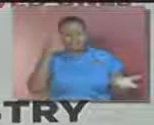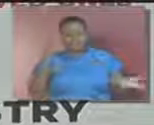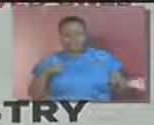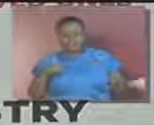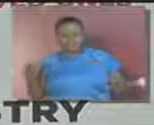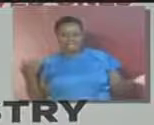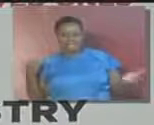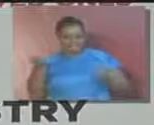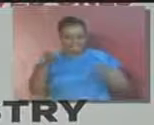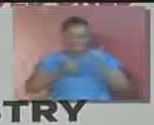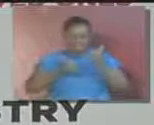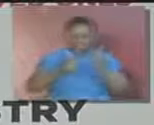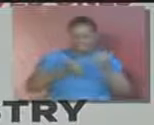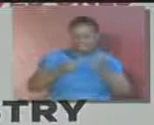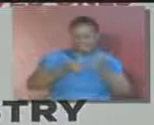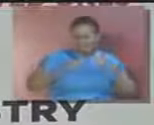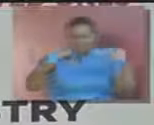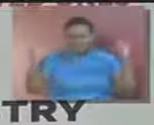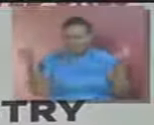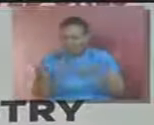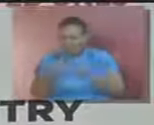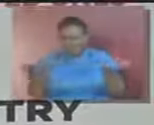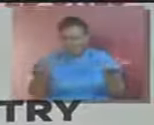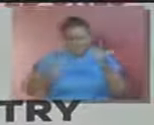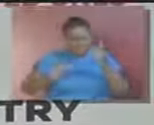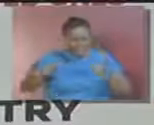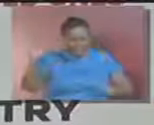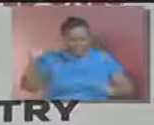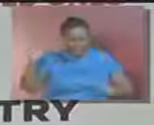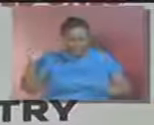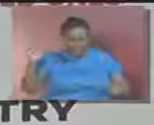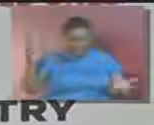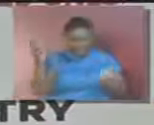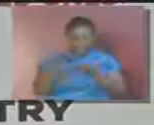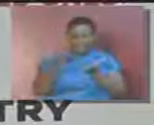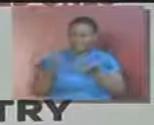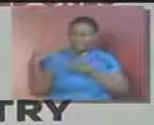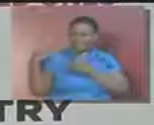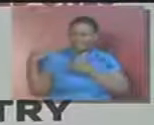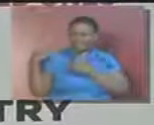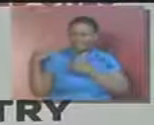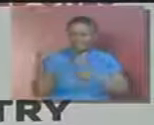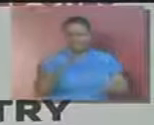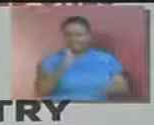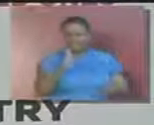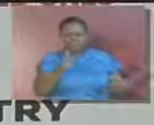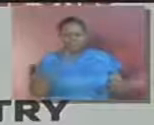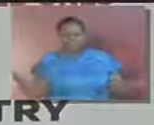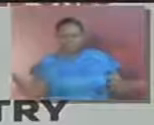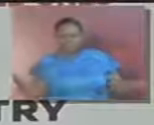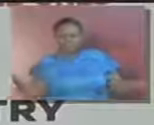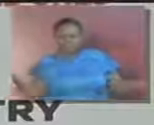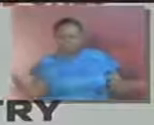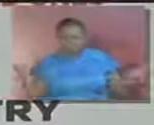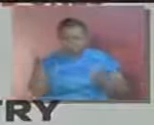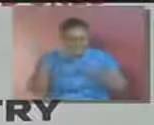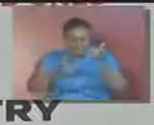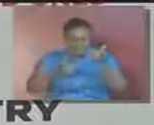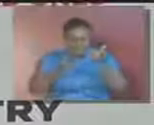They have just abandoned personal responsibility. And when you abandon